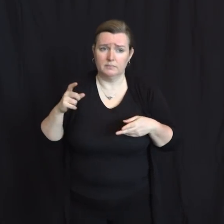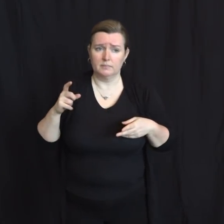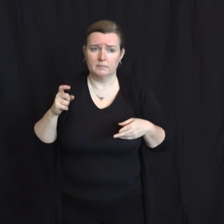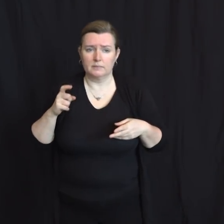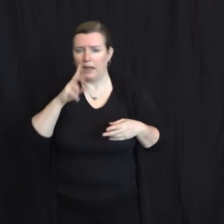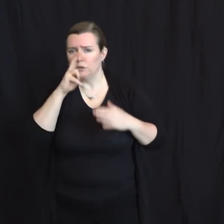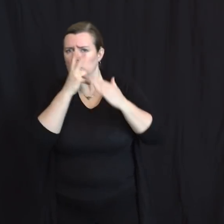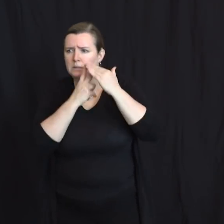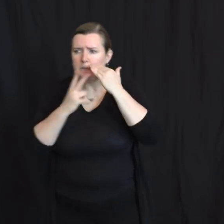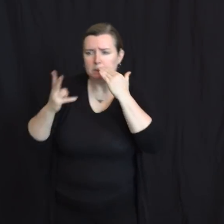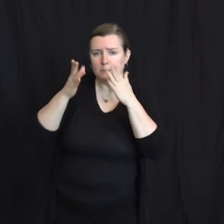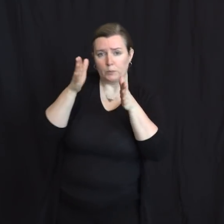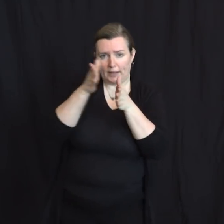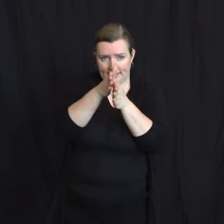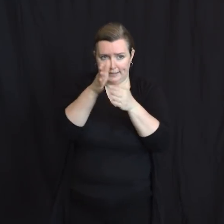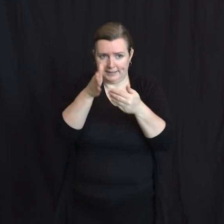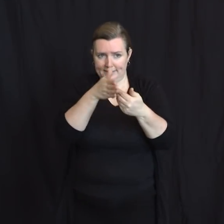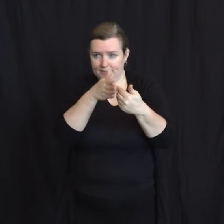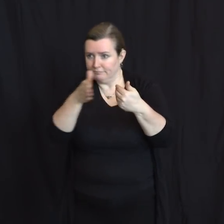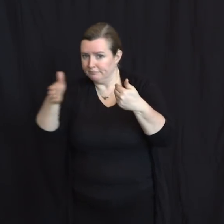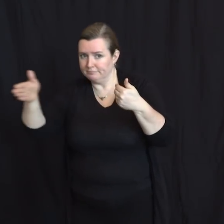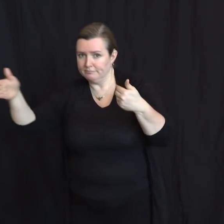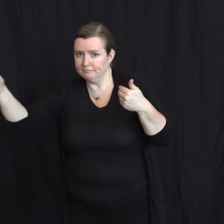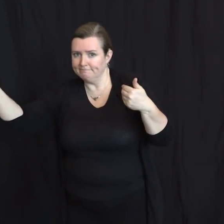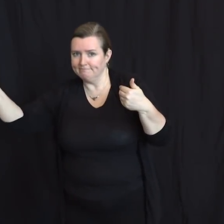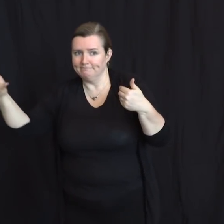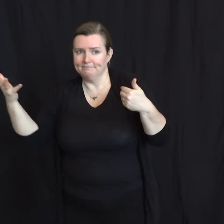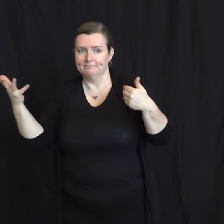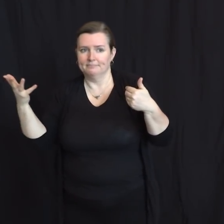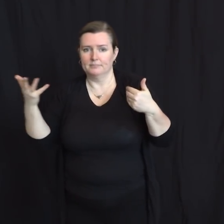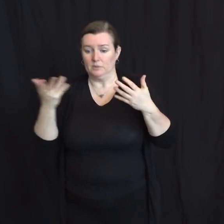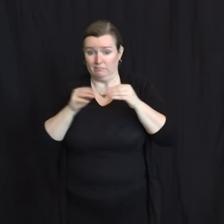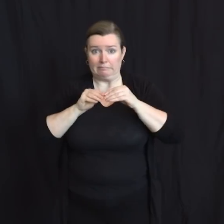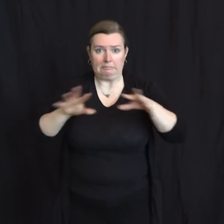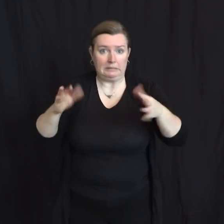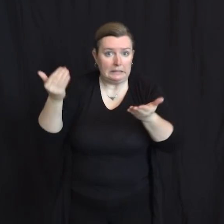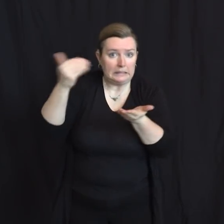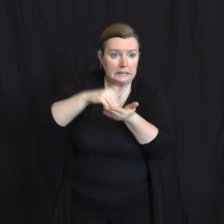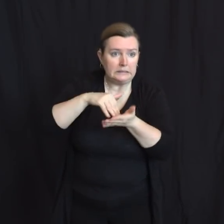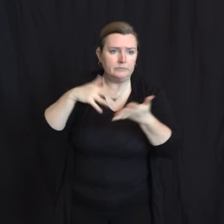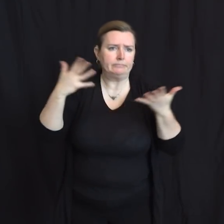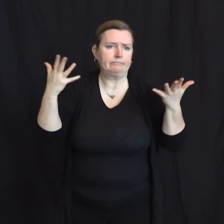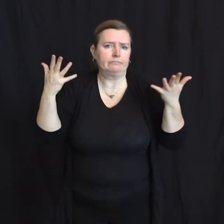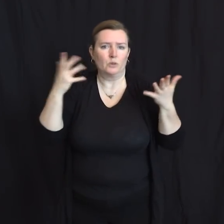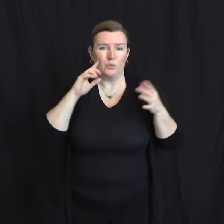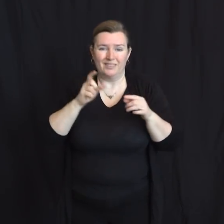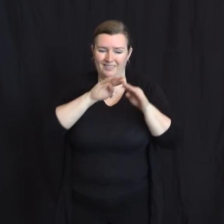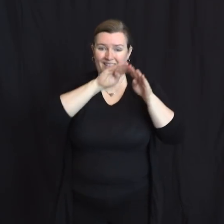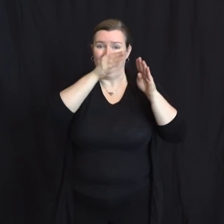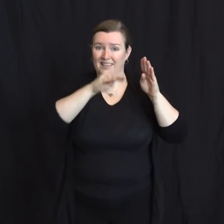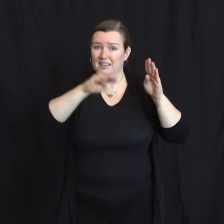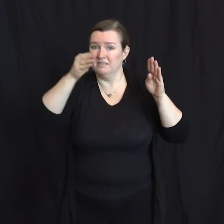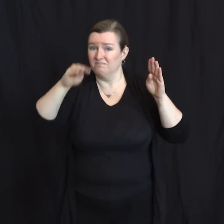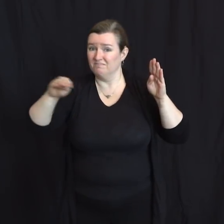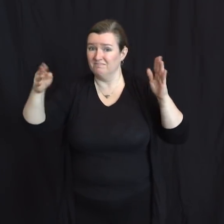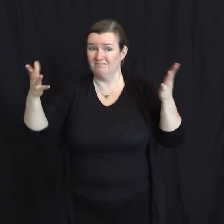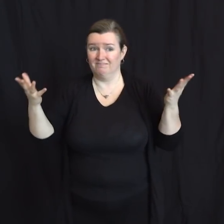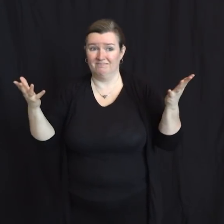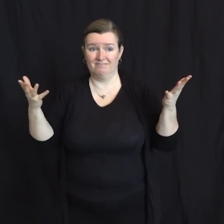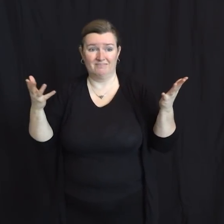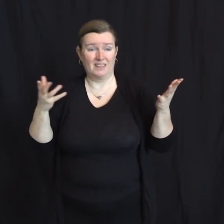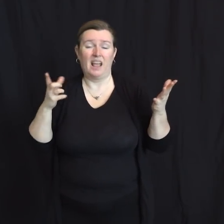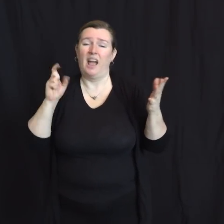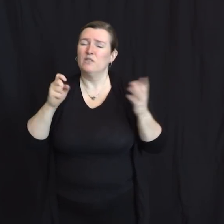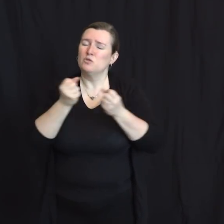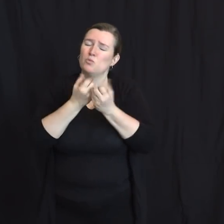next game that's going to be upon us, and that is whatever spike. Again, we've said this, I think it's fair to say, even if we do everything right, this